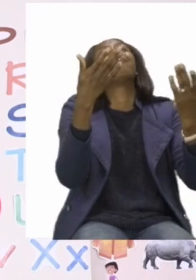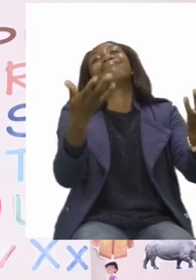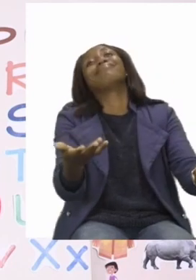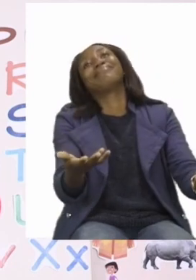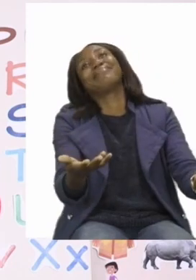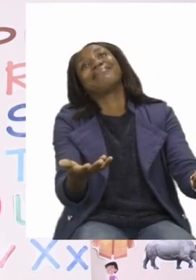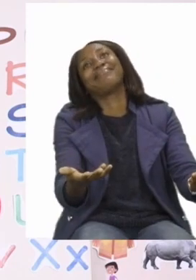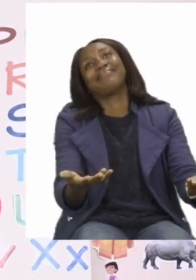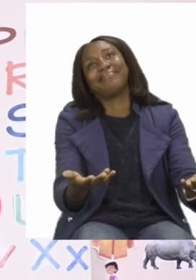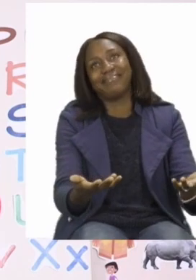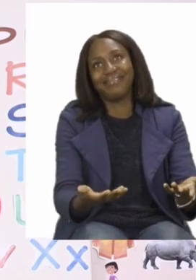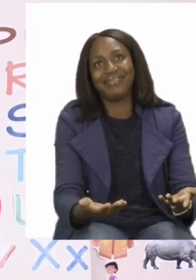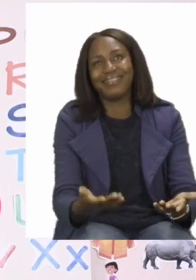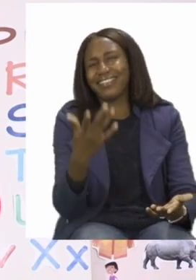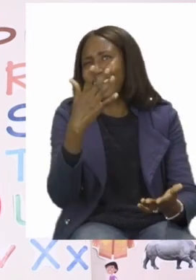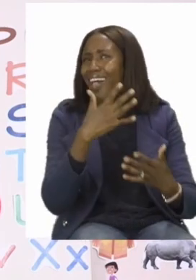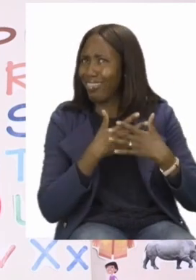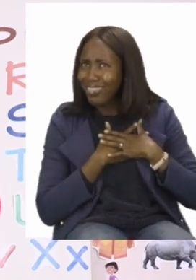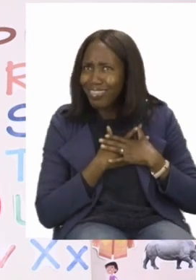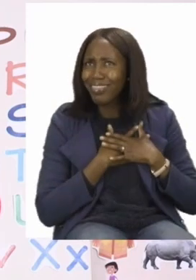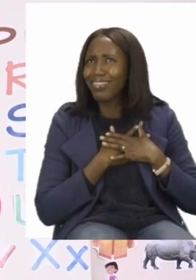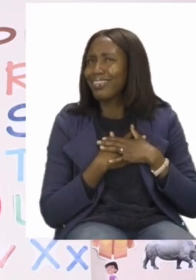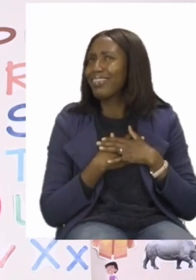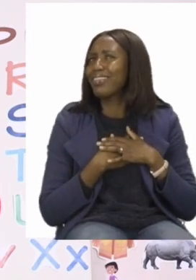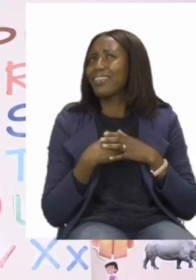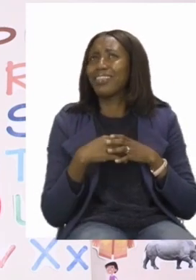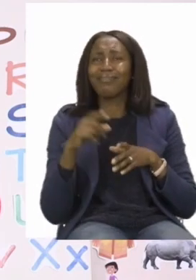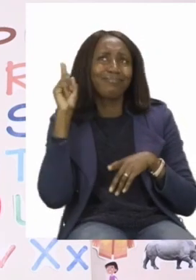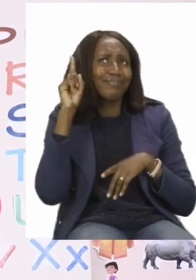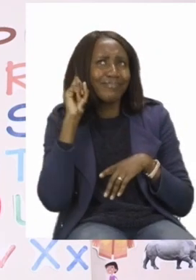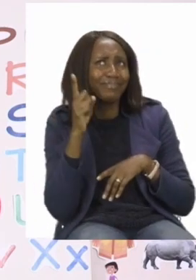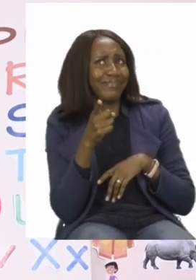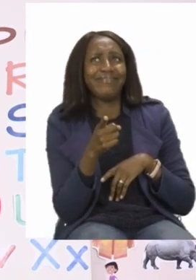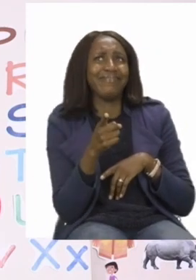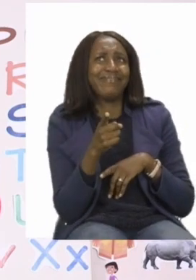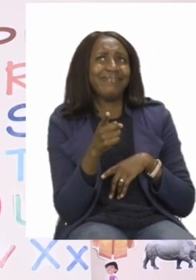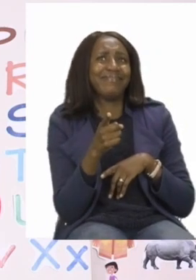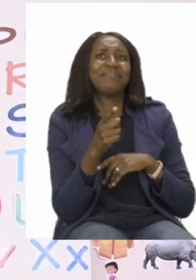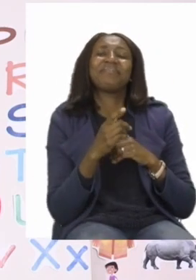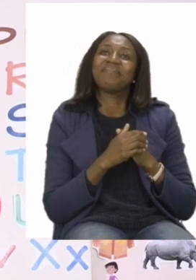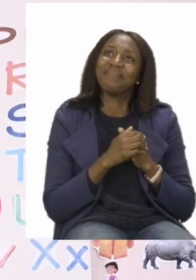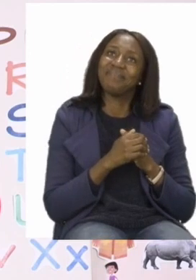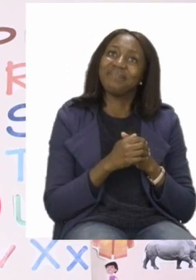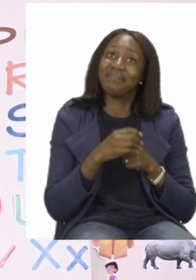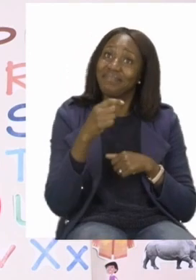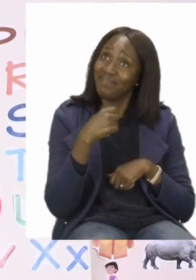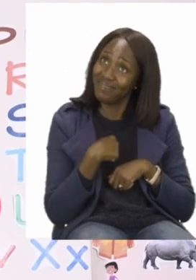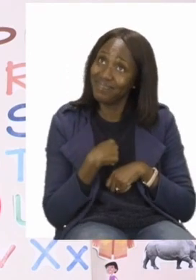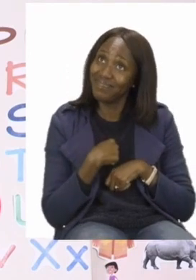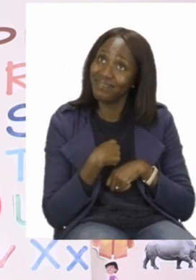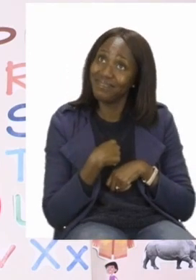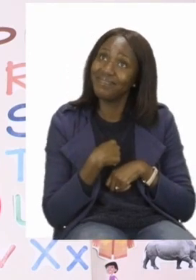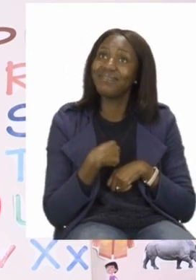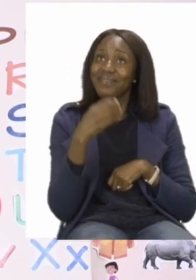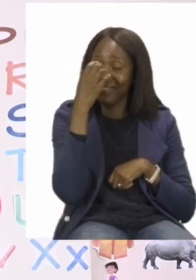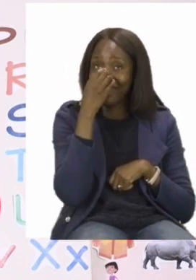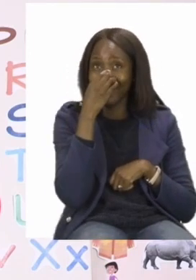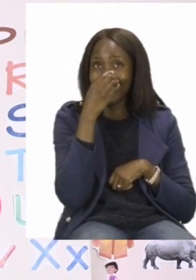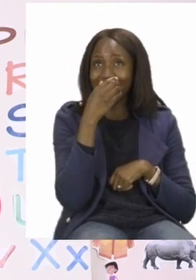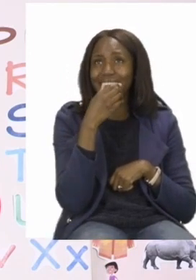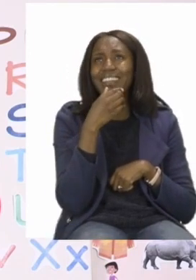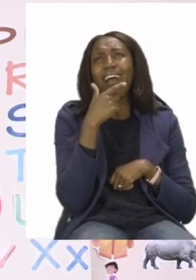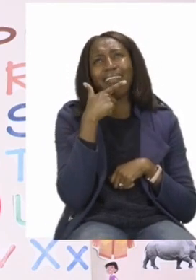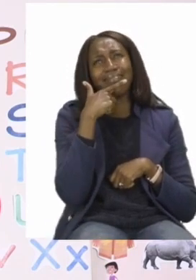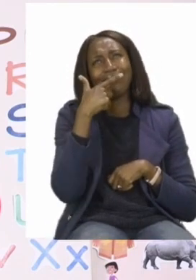oh, you like to sneak up on me, don't you? So, from Soshi and I, we would like to